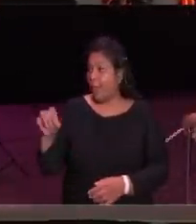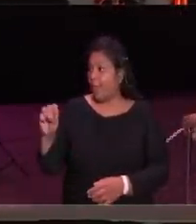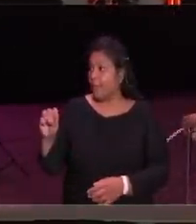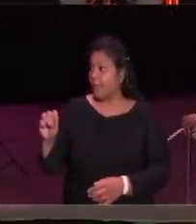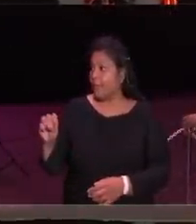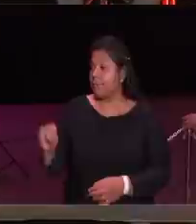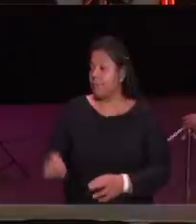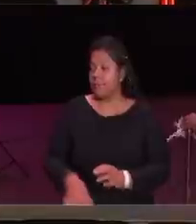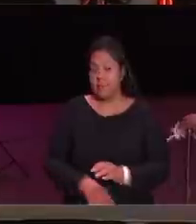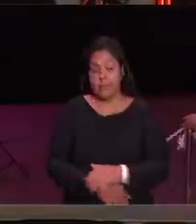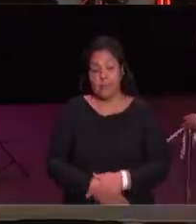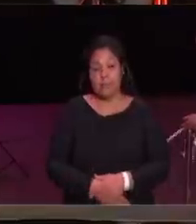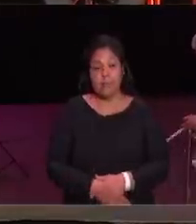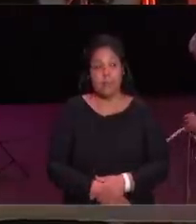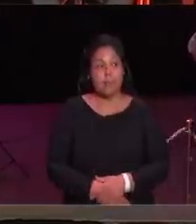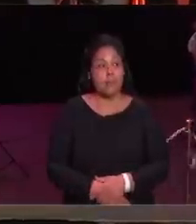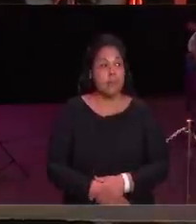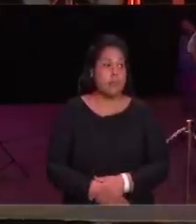Yes, yes.